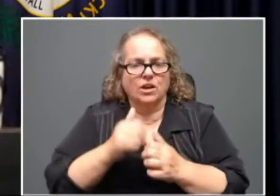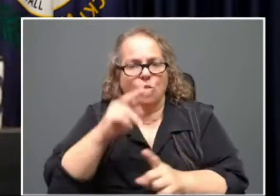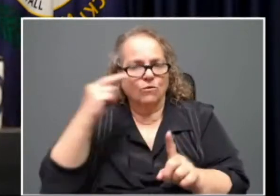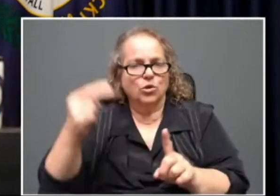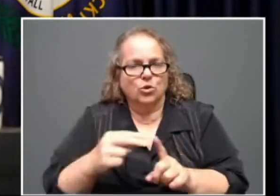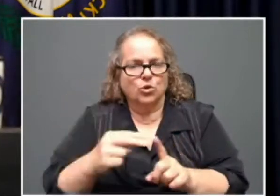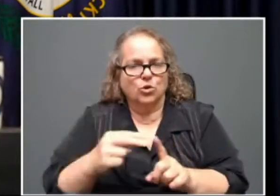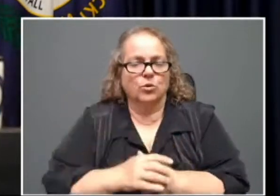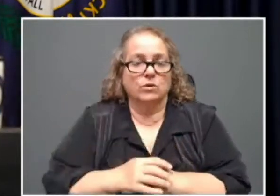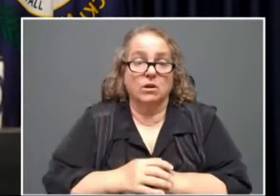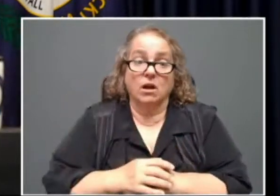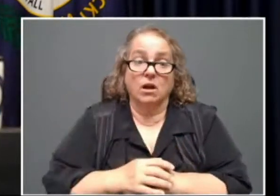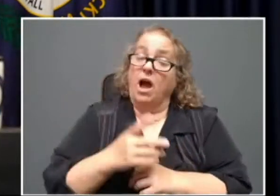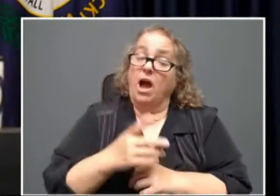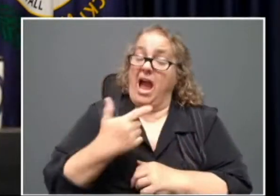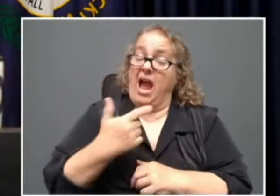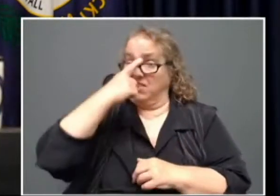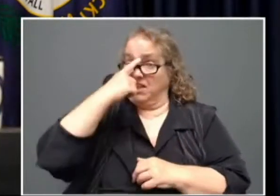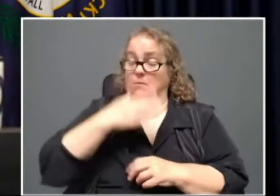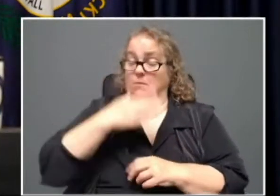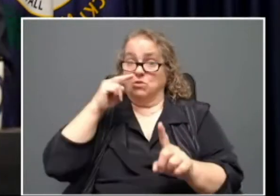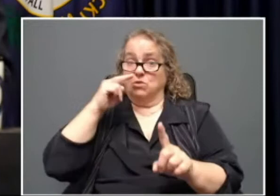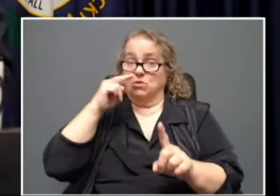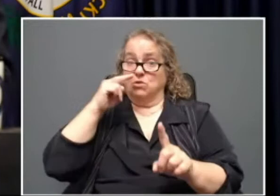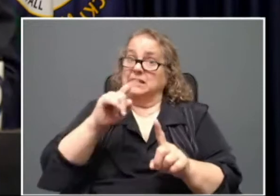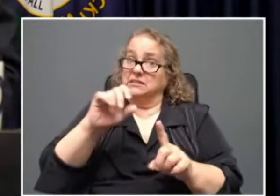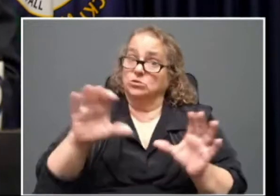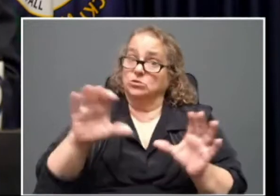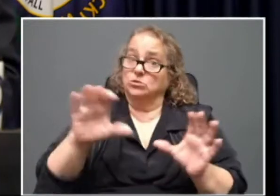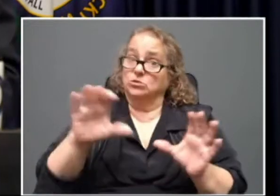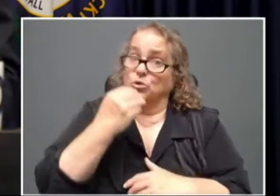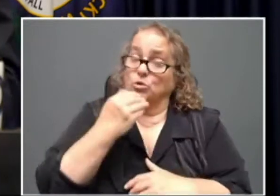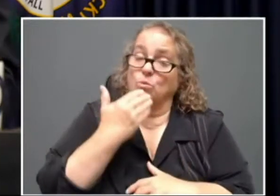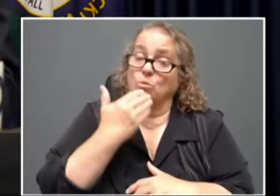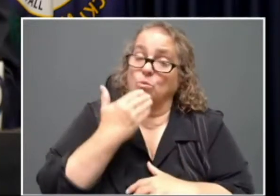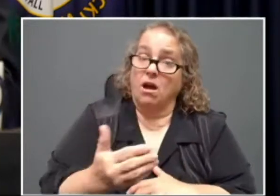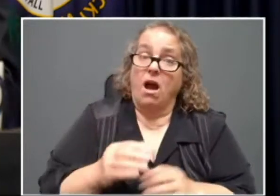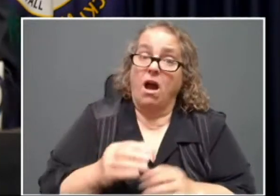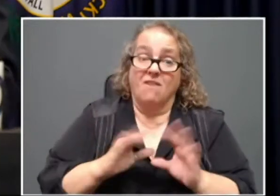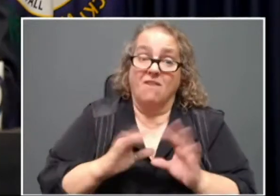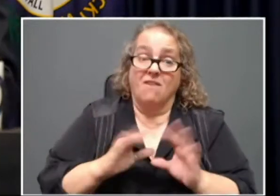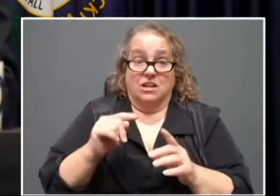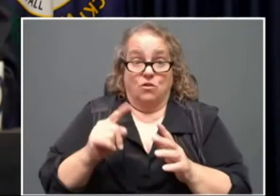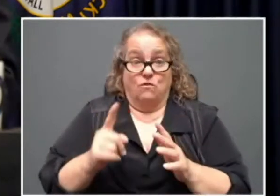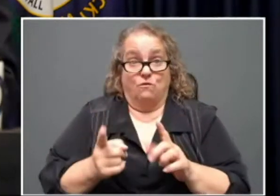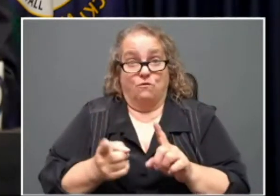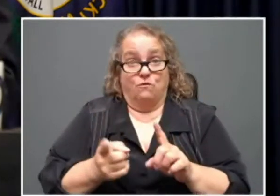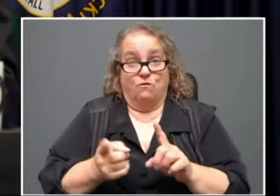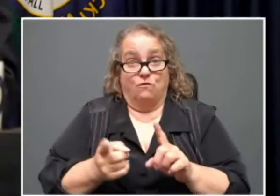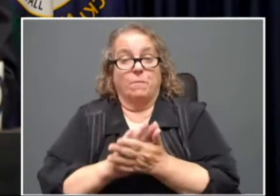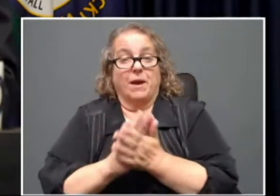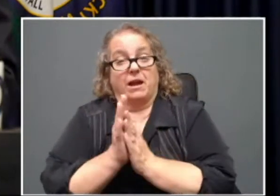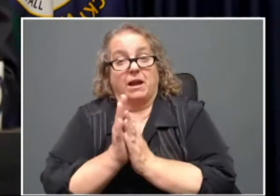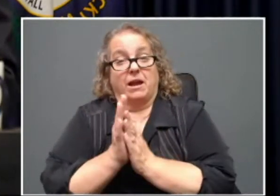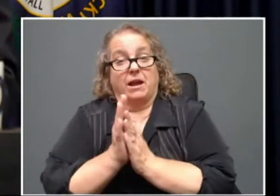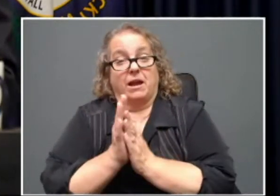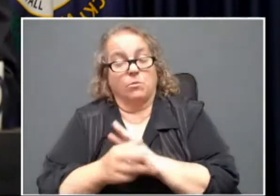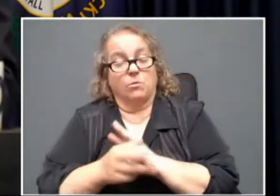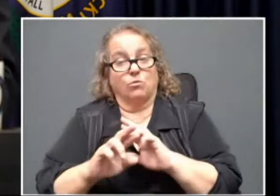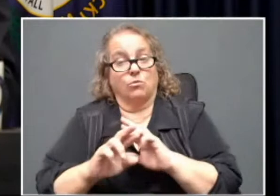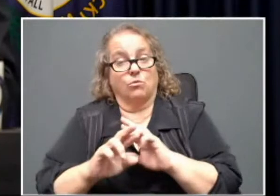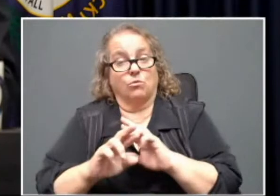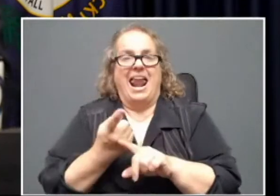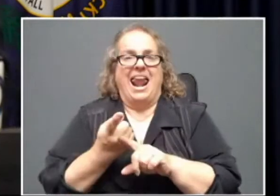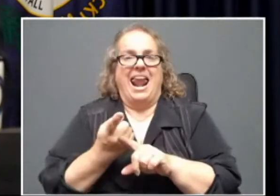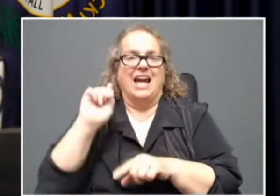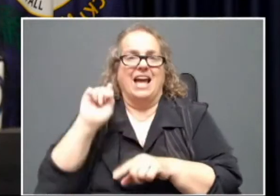It's going well. So this obviously first became eligible last week, but really we only